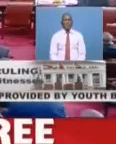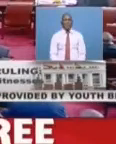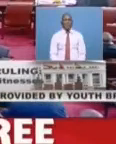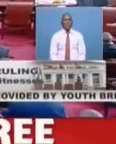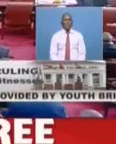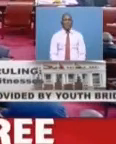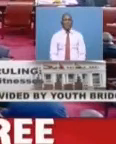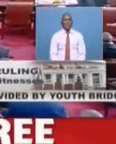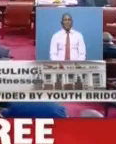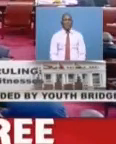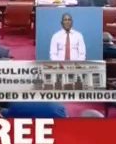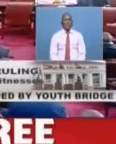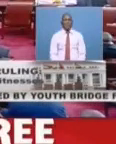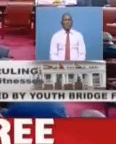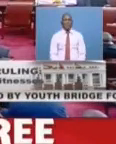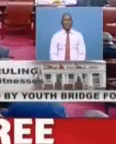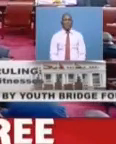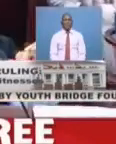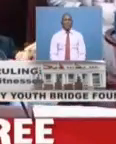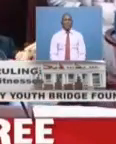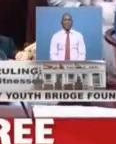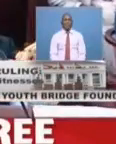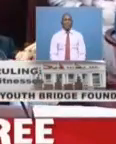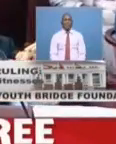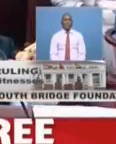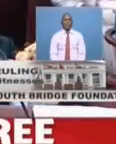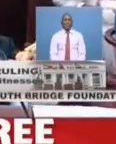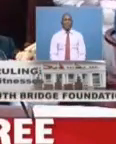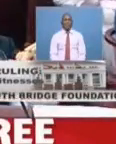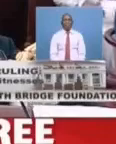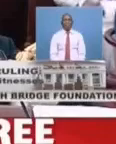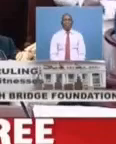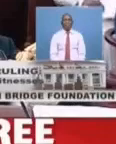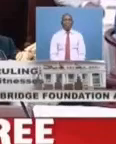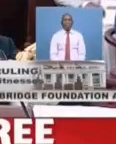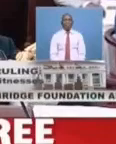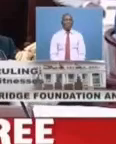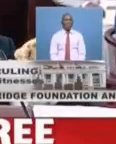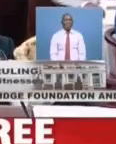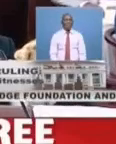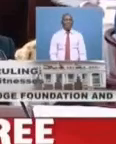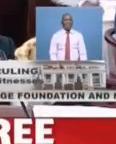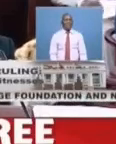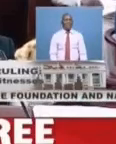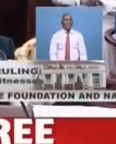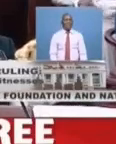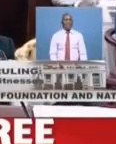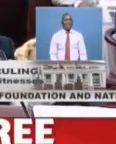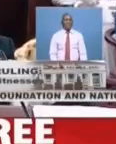No reference whatsoever was made to Order 38,